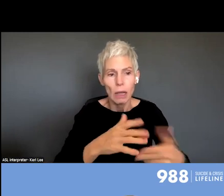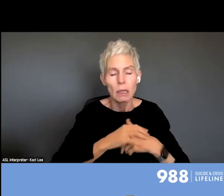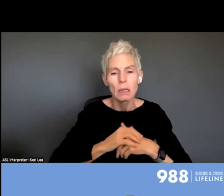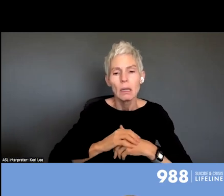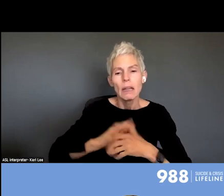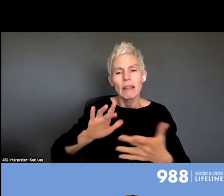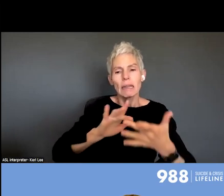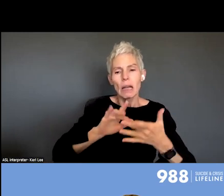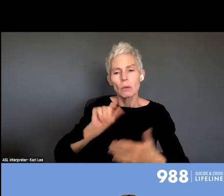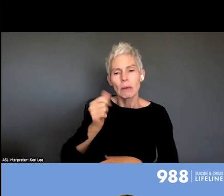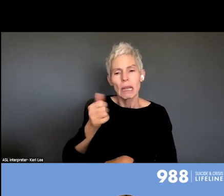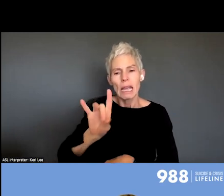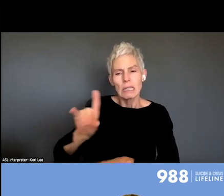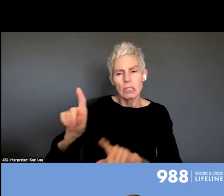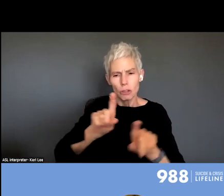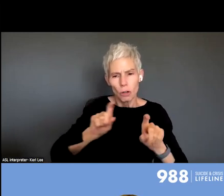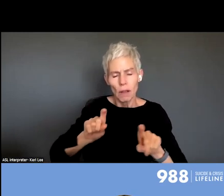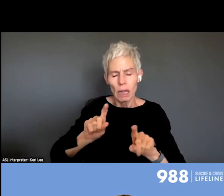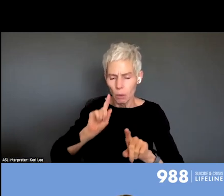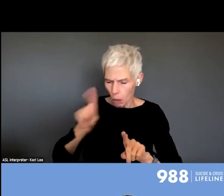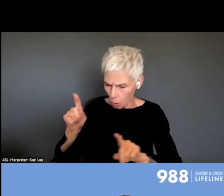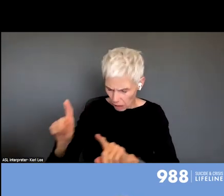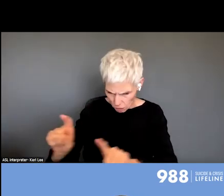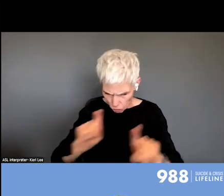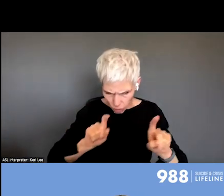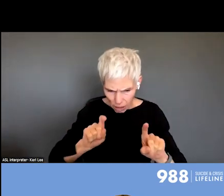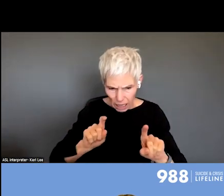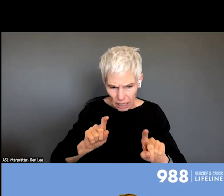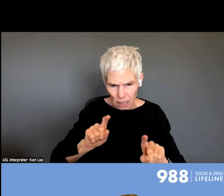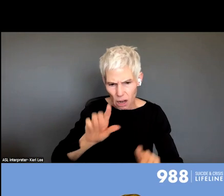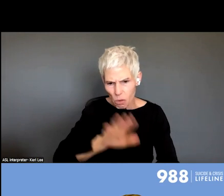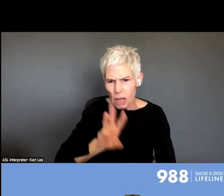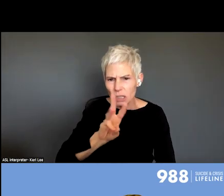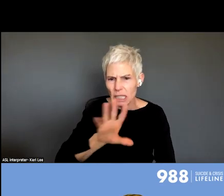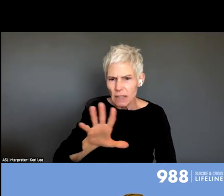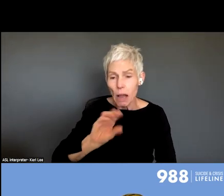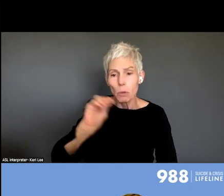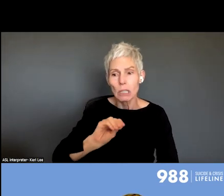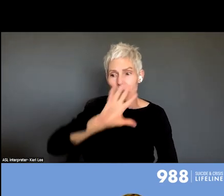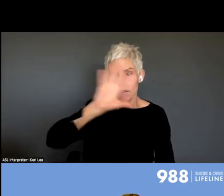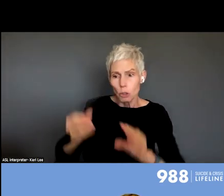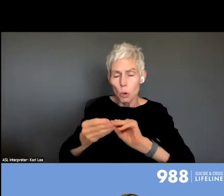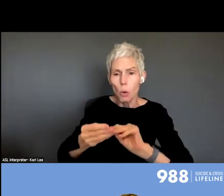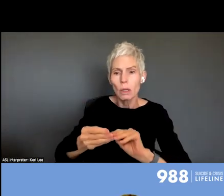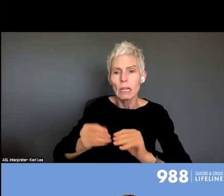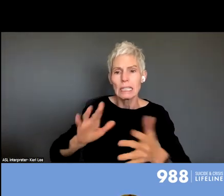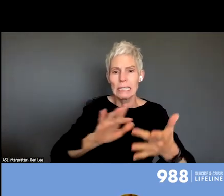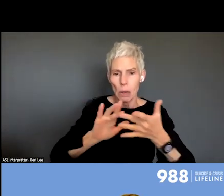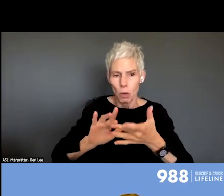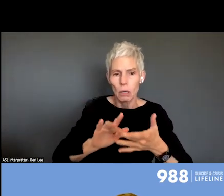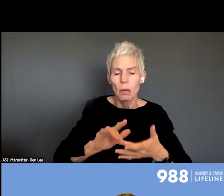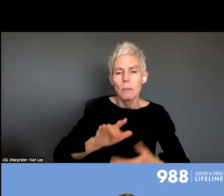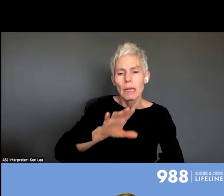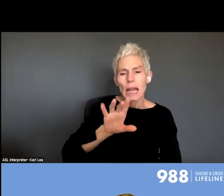survey, I believe, only surveyed about 65% of the total network, and I think only 85 centers responded to this